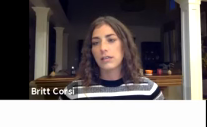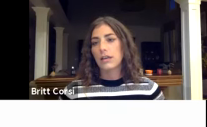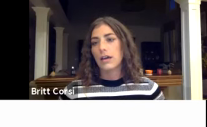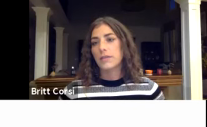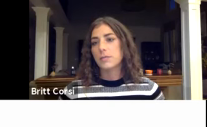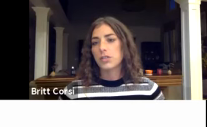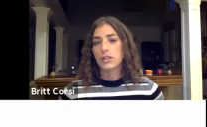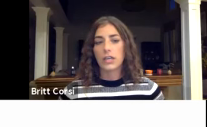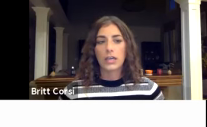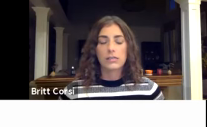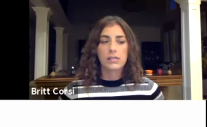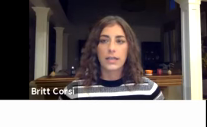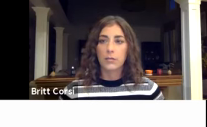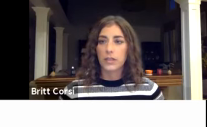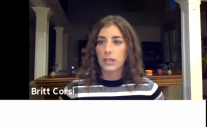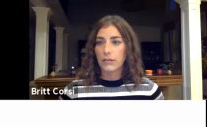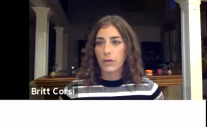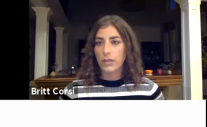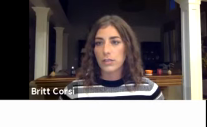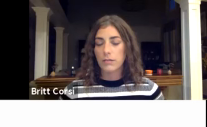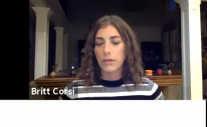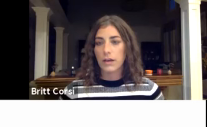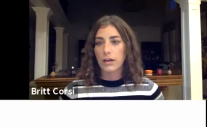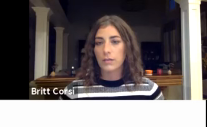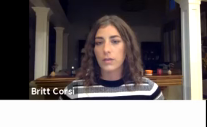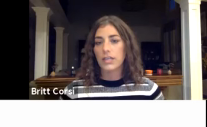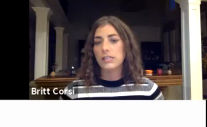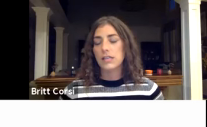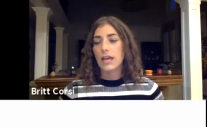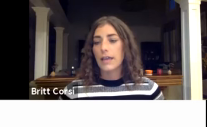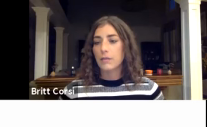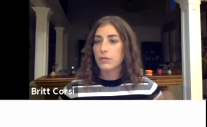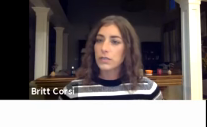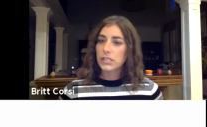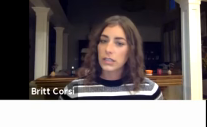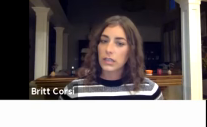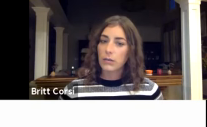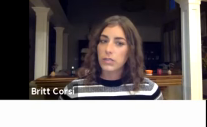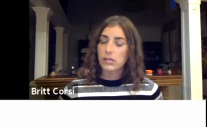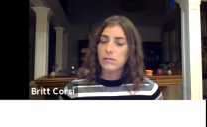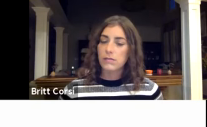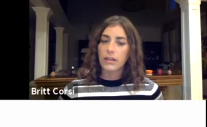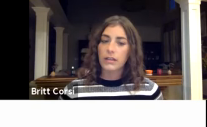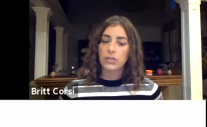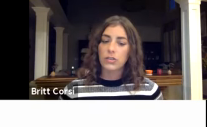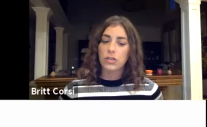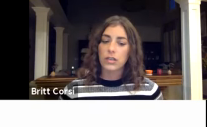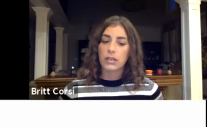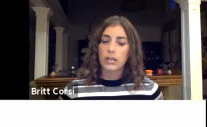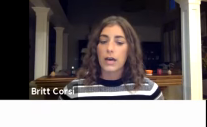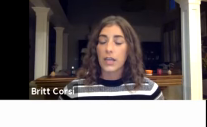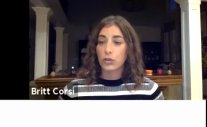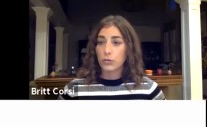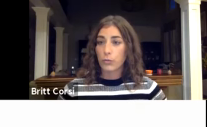communities, especially sustainability-focused communities. And then most recently, we saw some